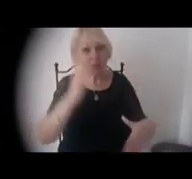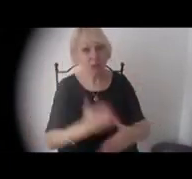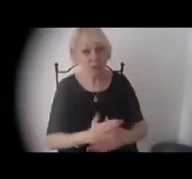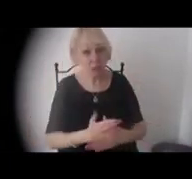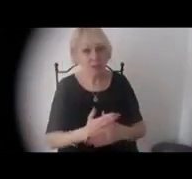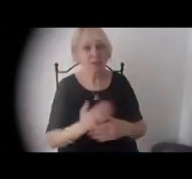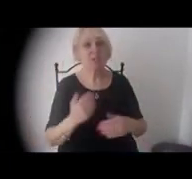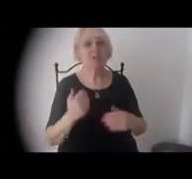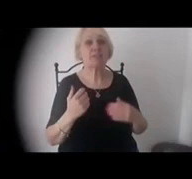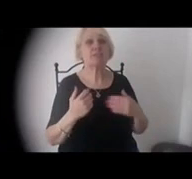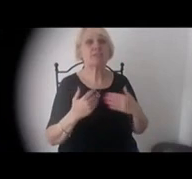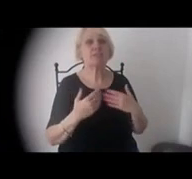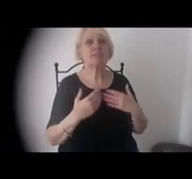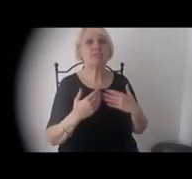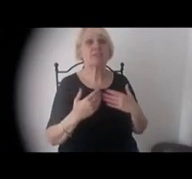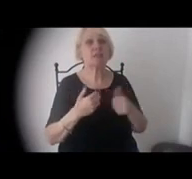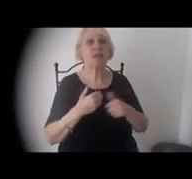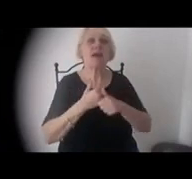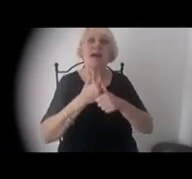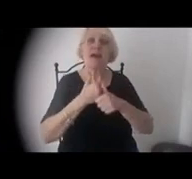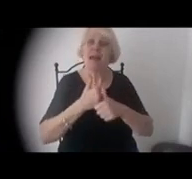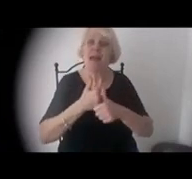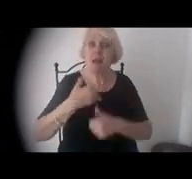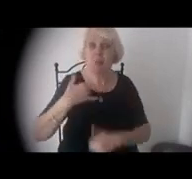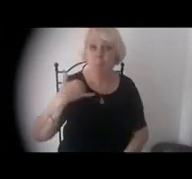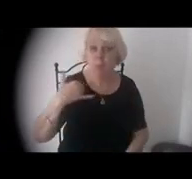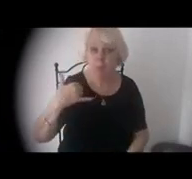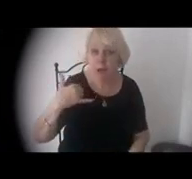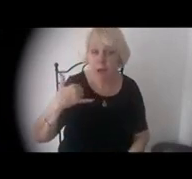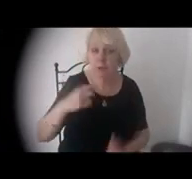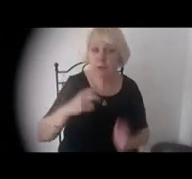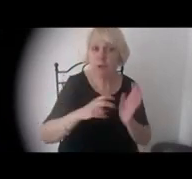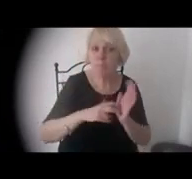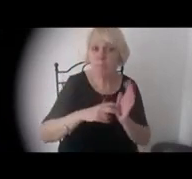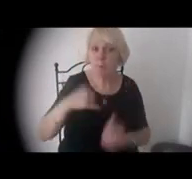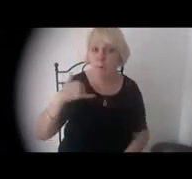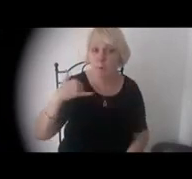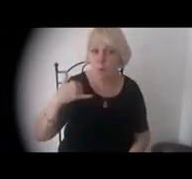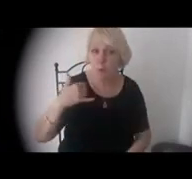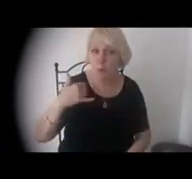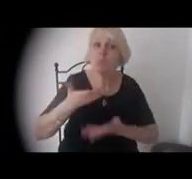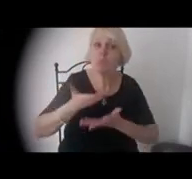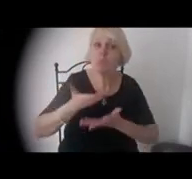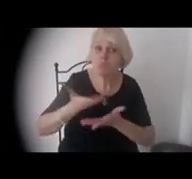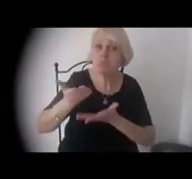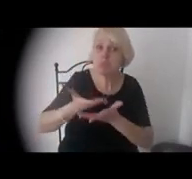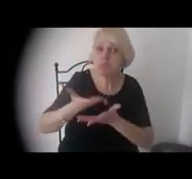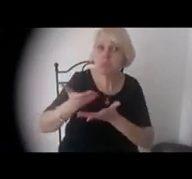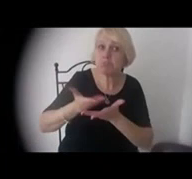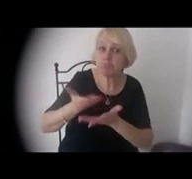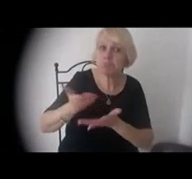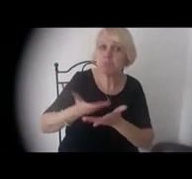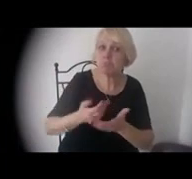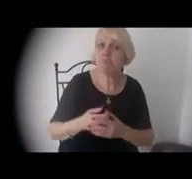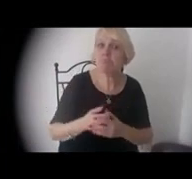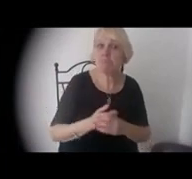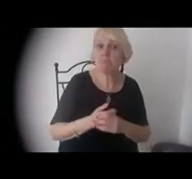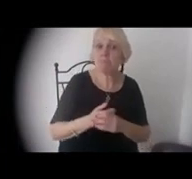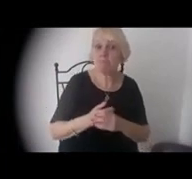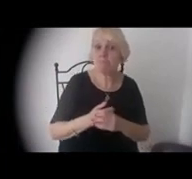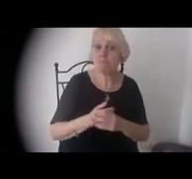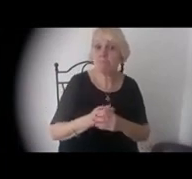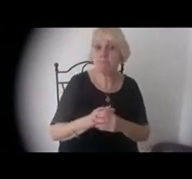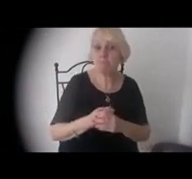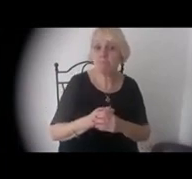through the holidays, a helpline where you can book a call and just talk things through with an educational psychologist. Whether that will